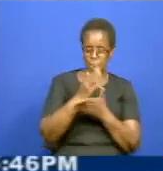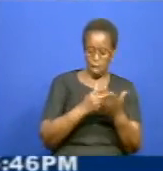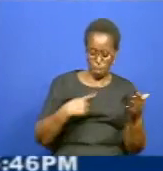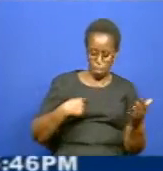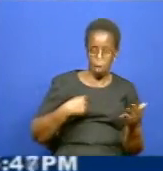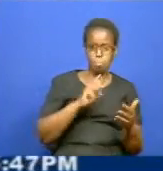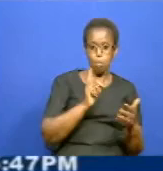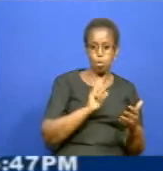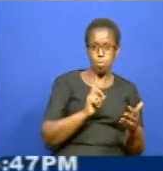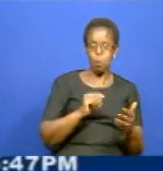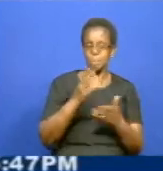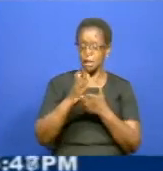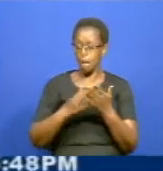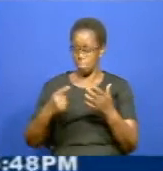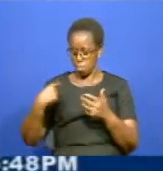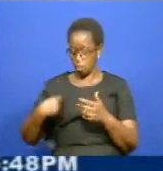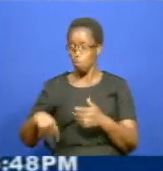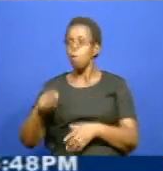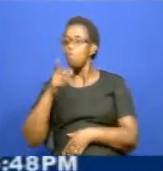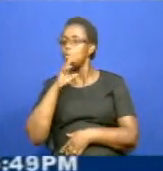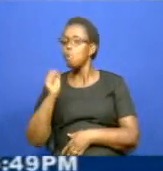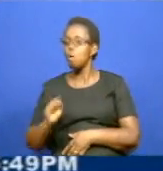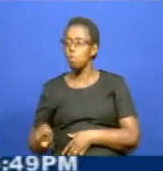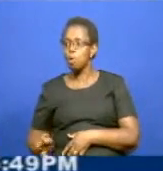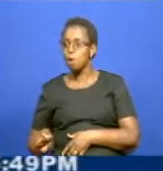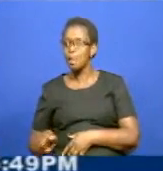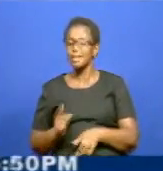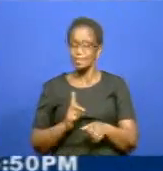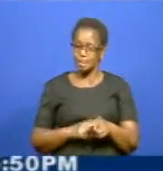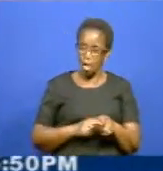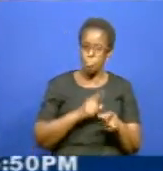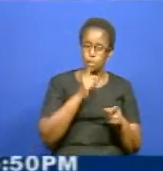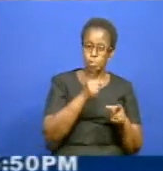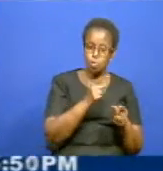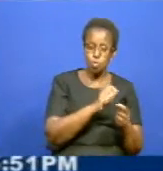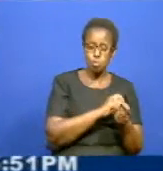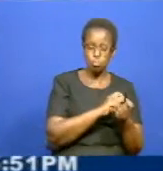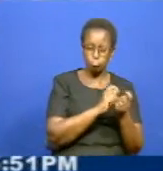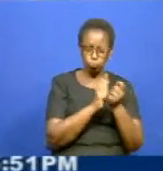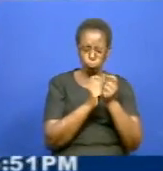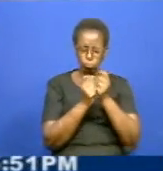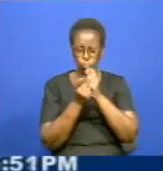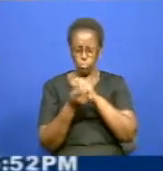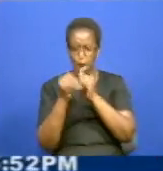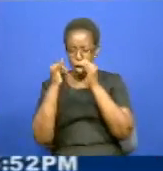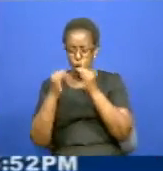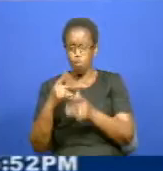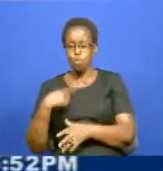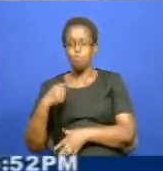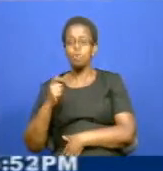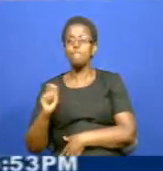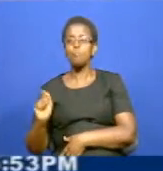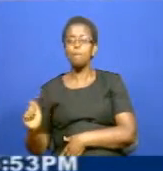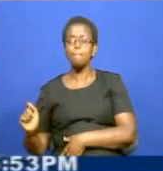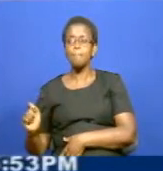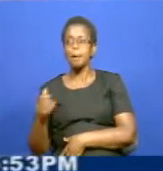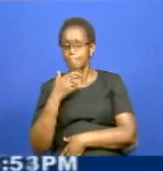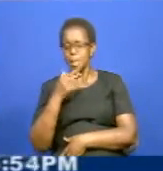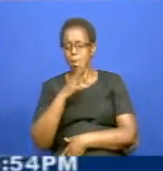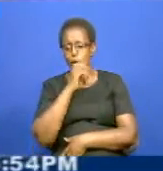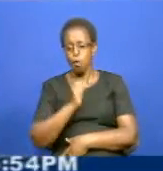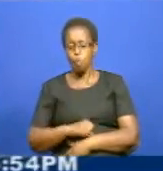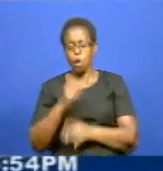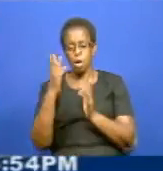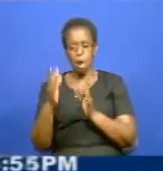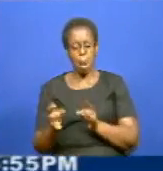those in old uniform. The moment you transitioned from old uniform to new uniform, one would have thought that the old uniform is